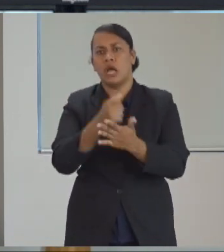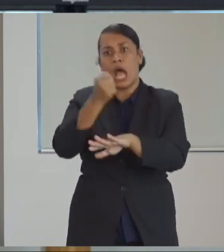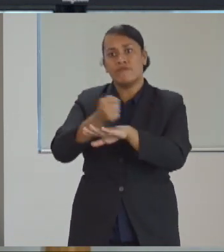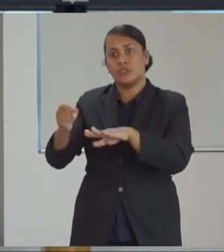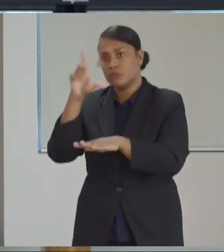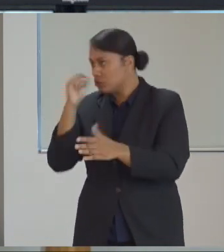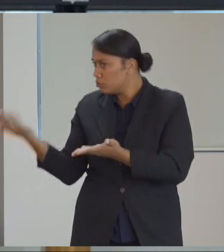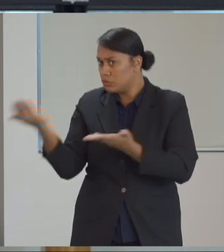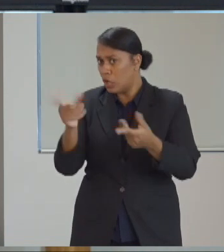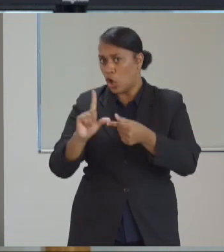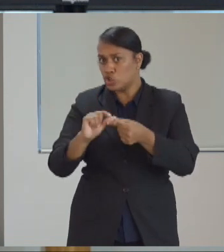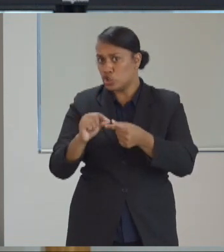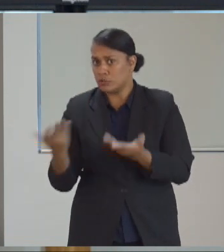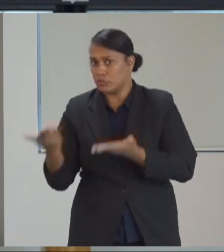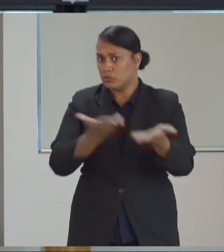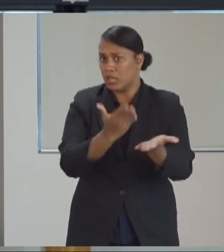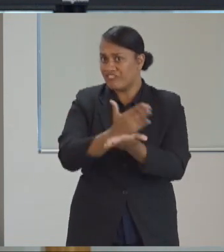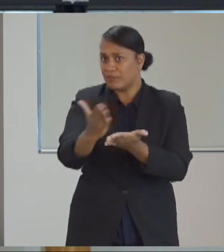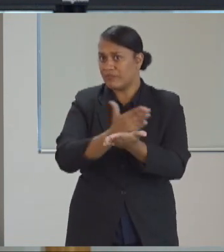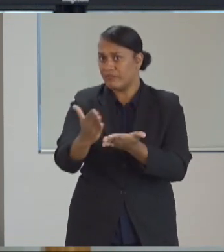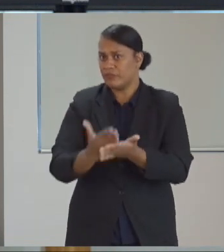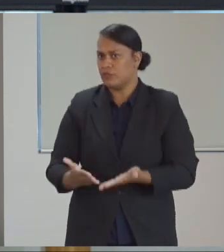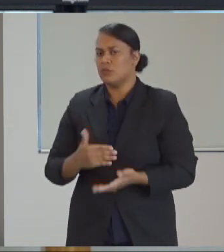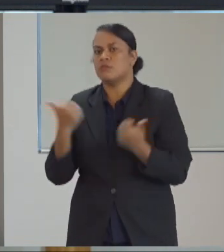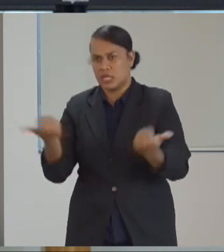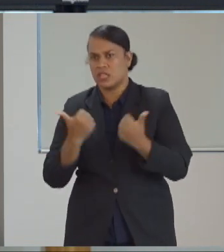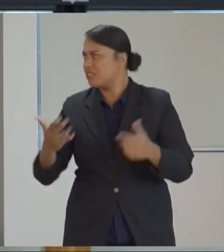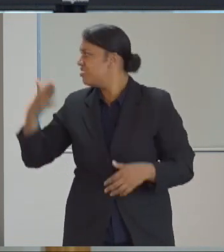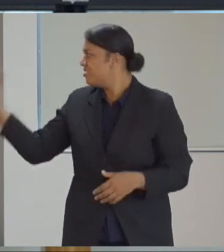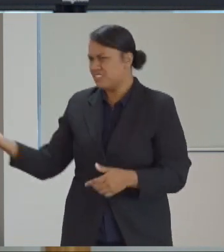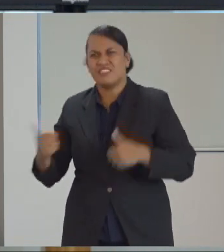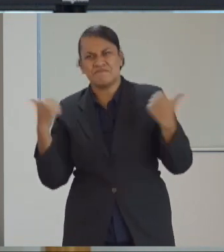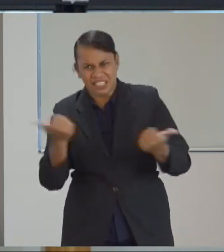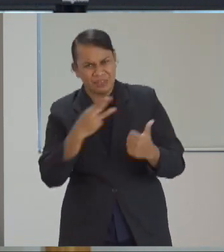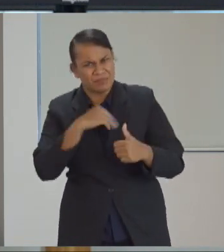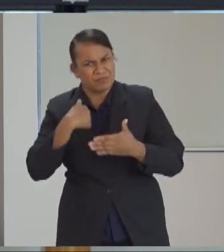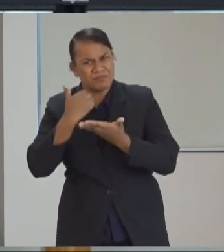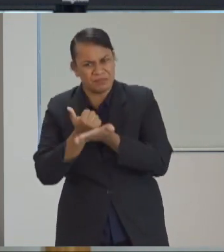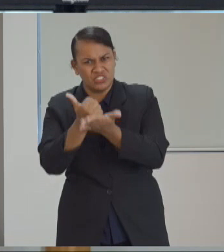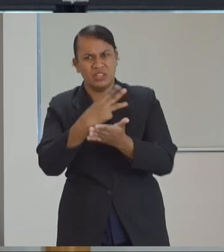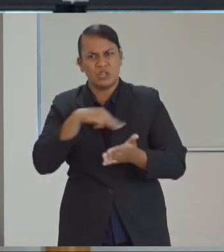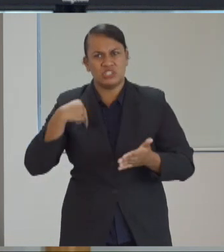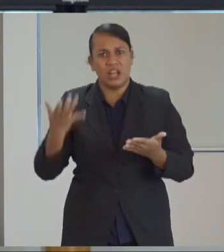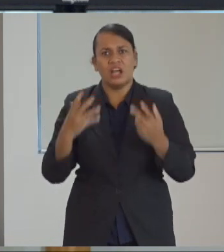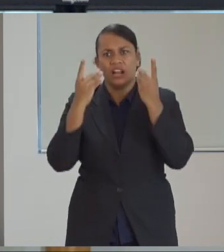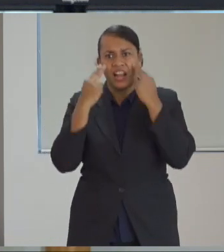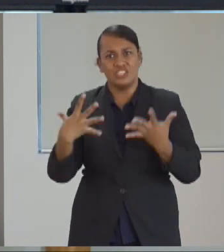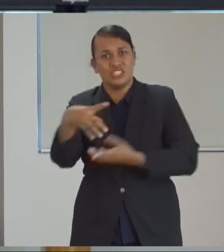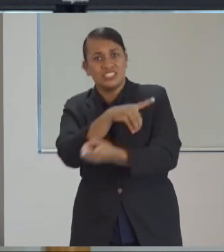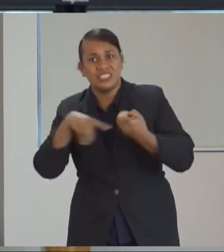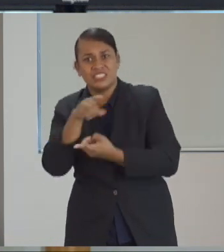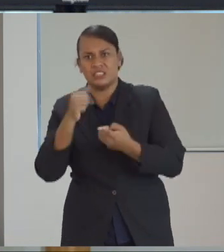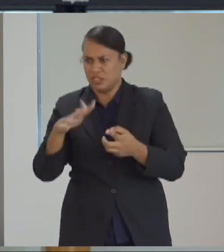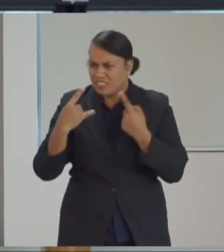not have FNPF accounts? There's numerous assistance. As you know, the Minister for National Disaster Manager has already announced that, we're